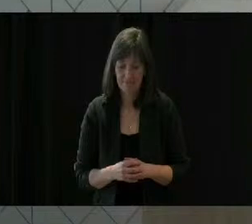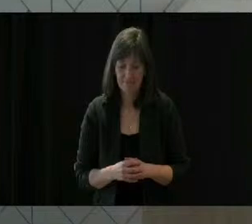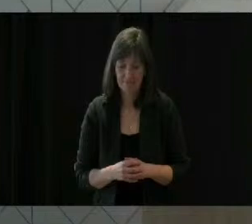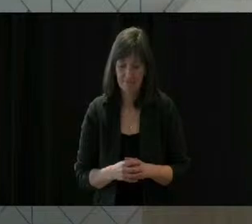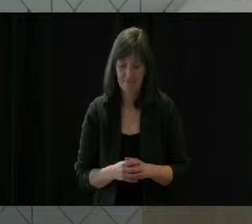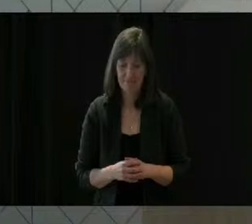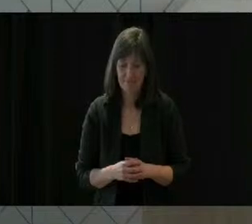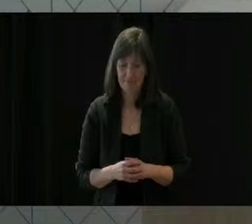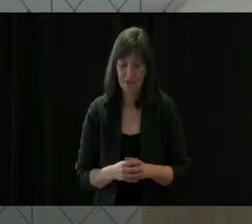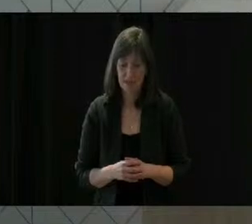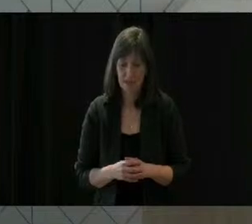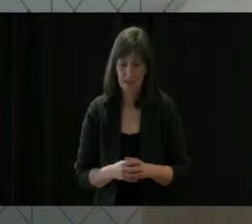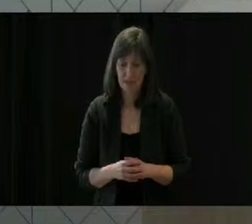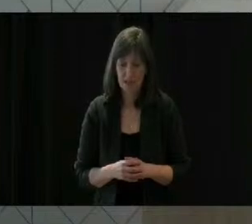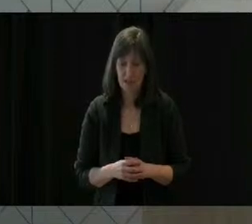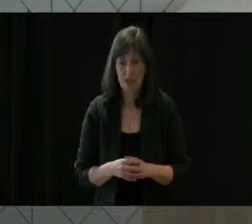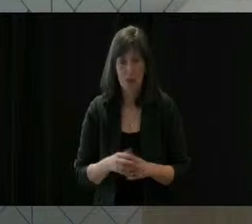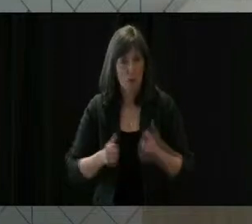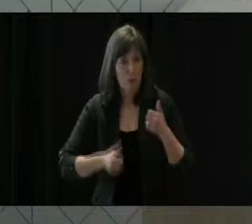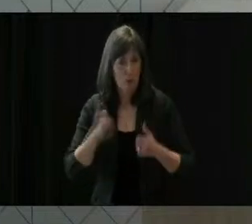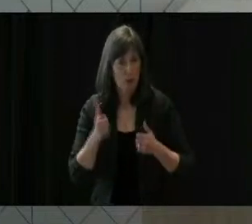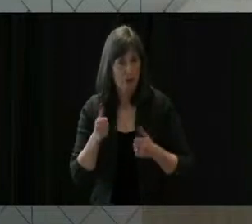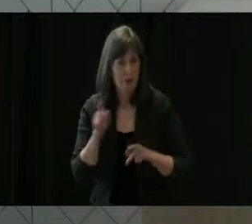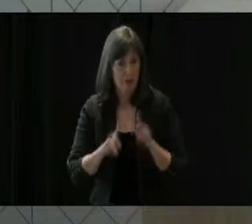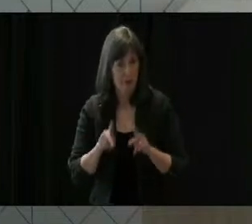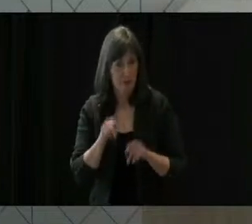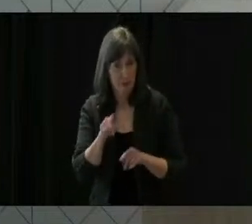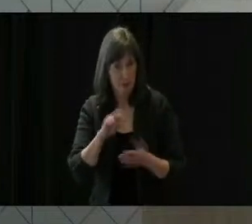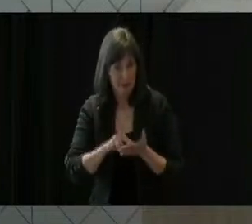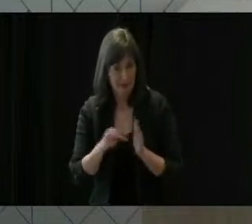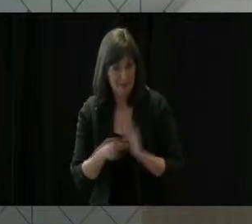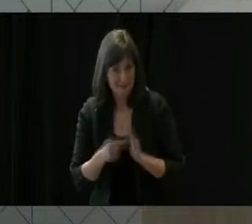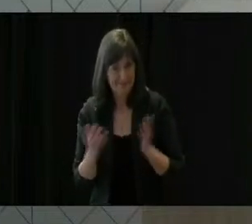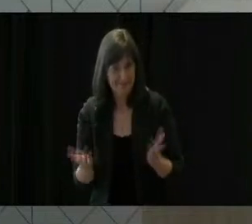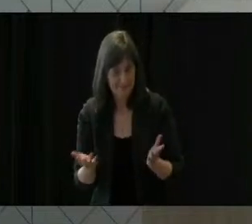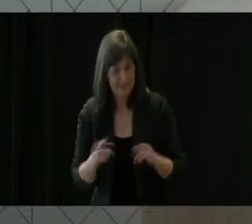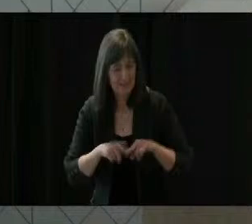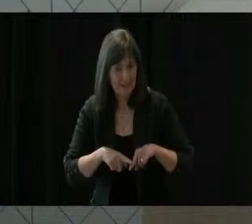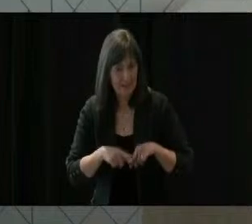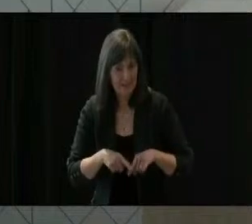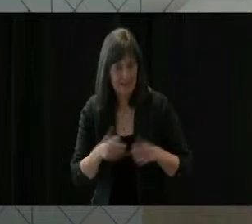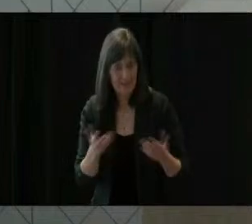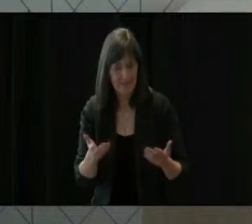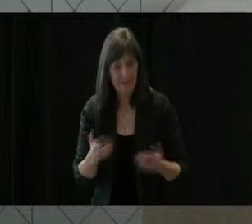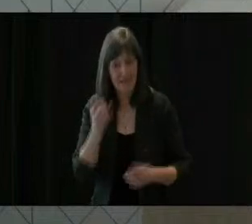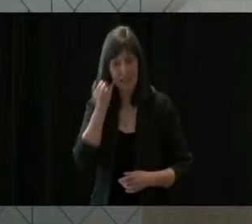our province that you're talking about. I